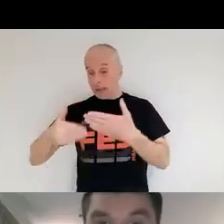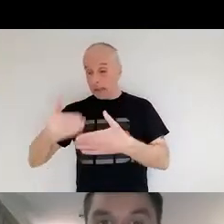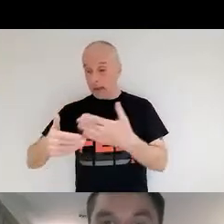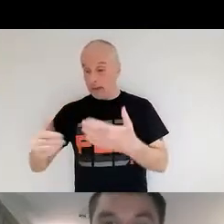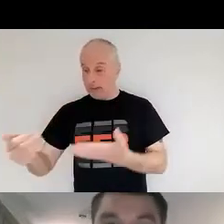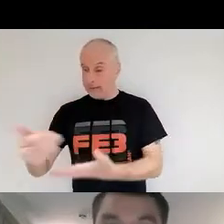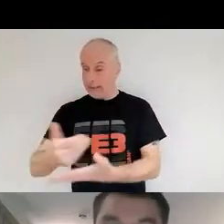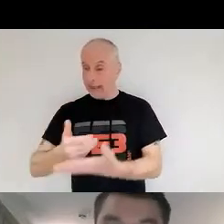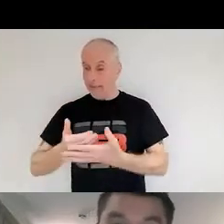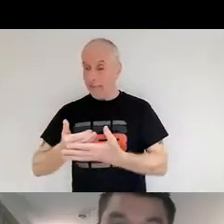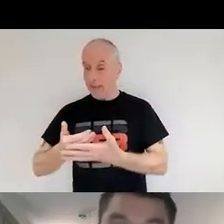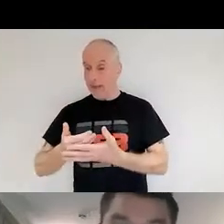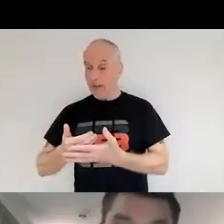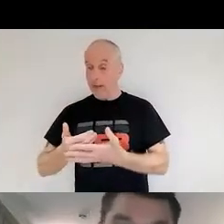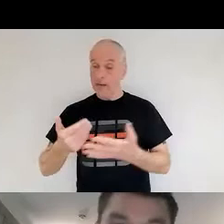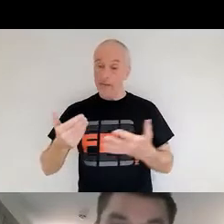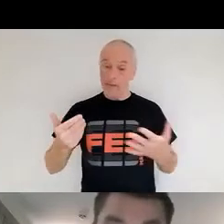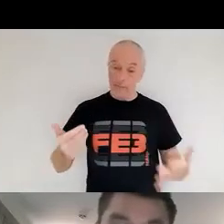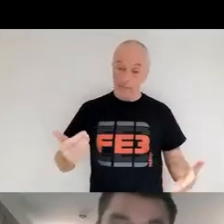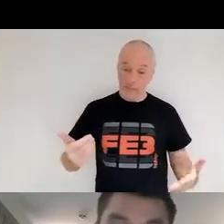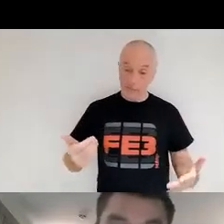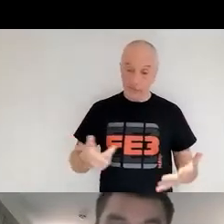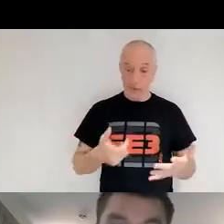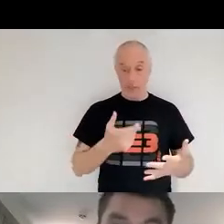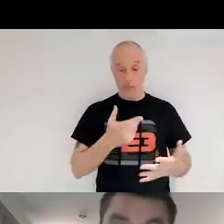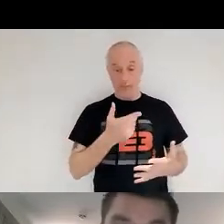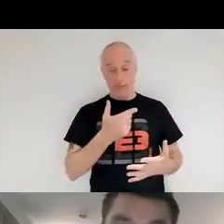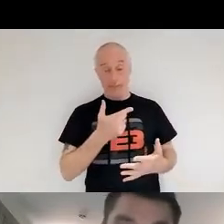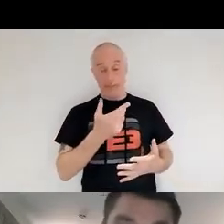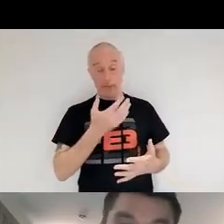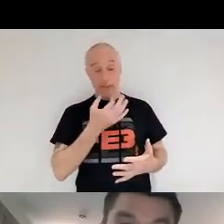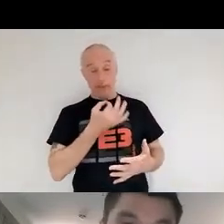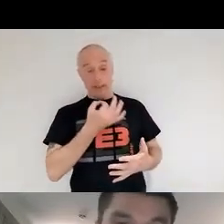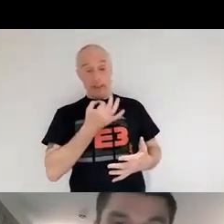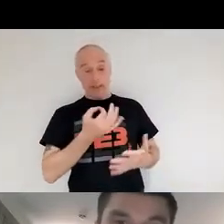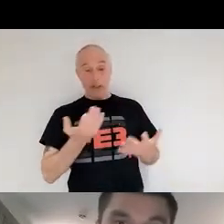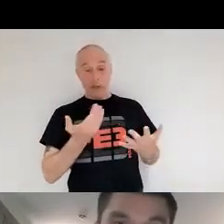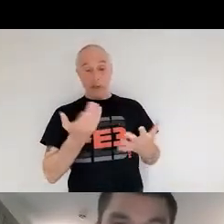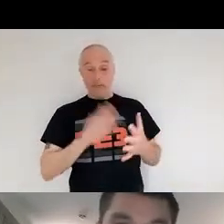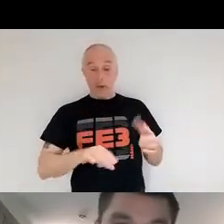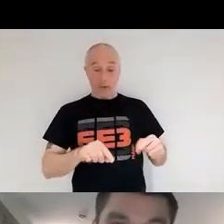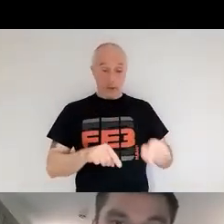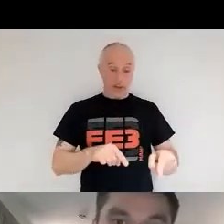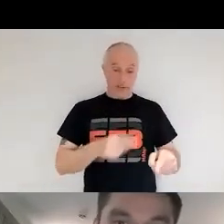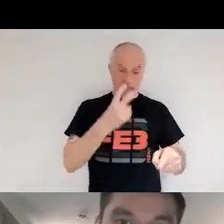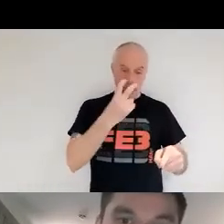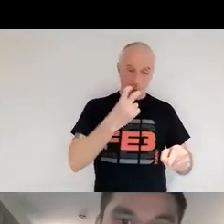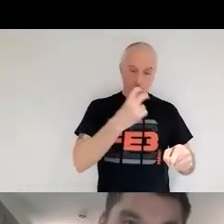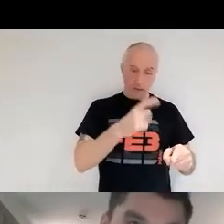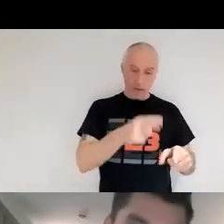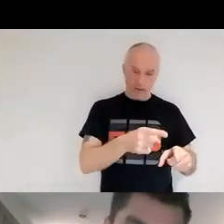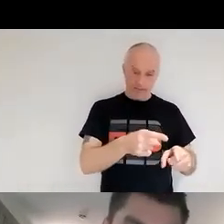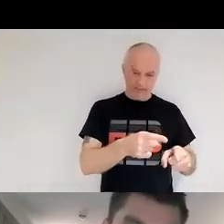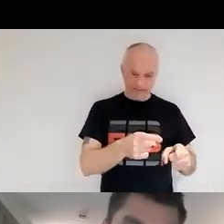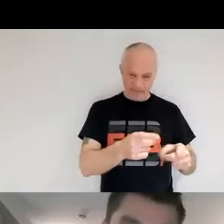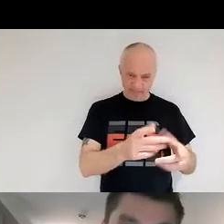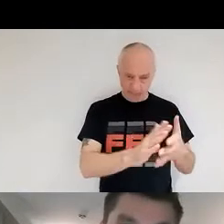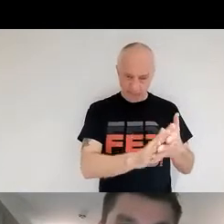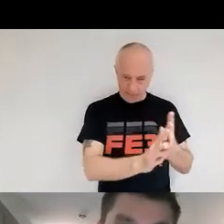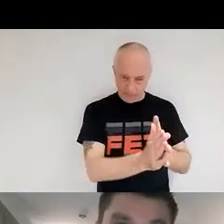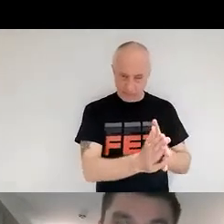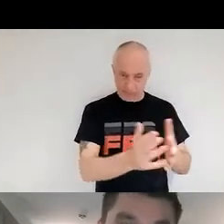manner. So all of the risk comes from basically poorly performing, poorly maintained appliances. That's sort